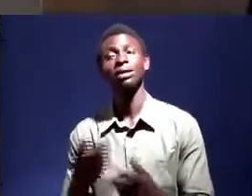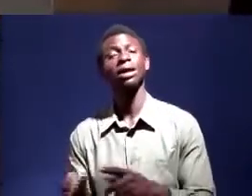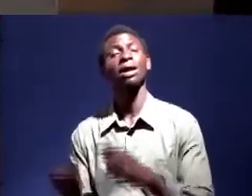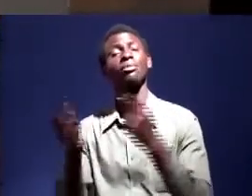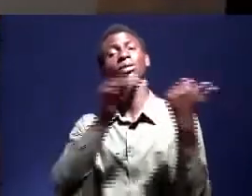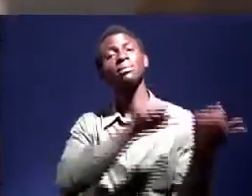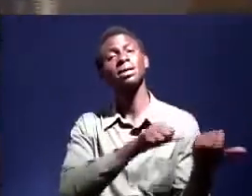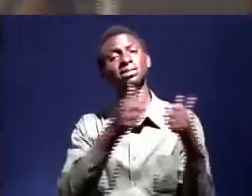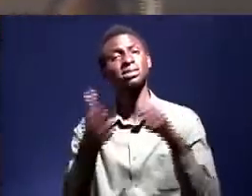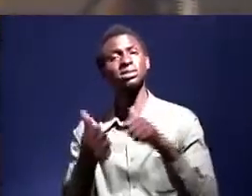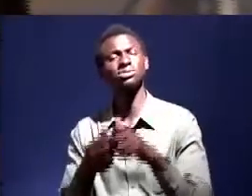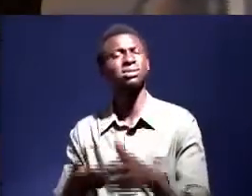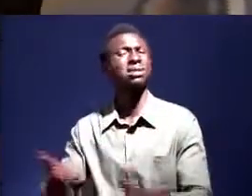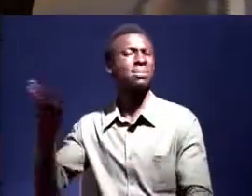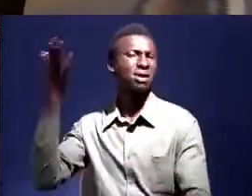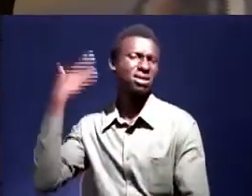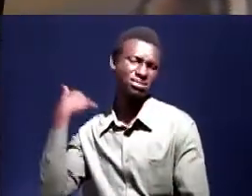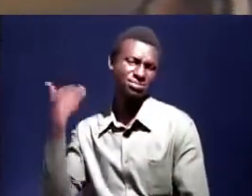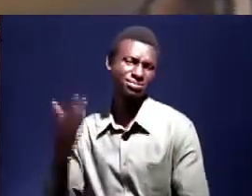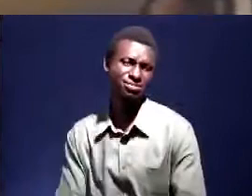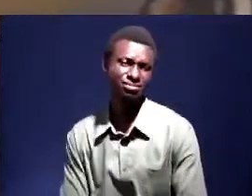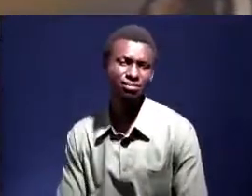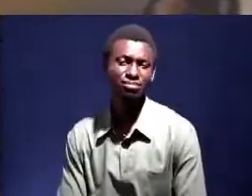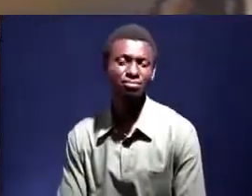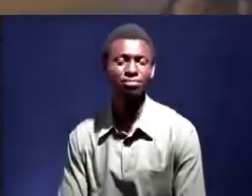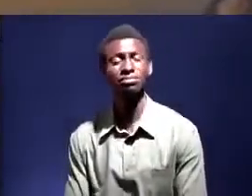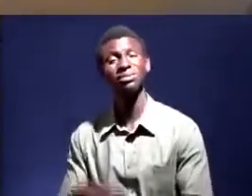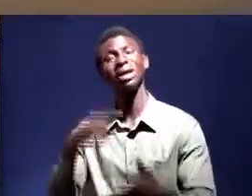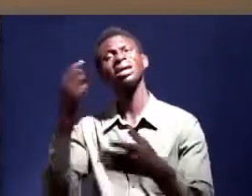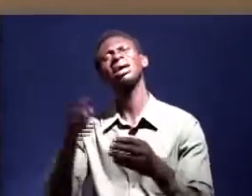and you drifted far, far away from God,